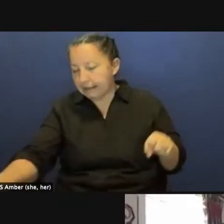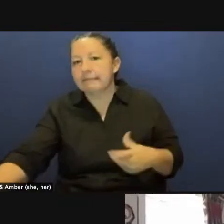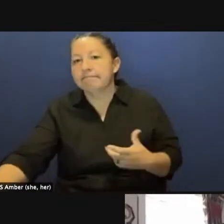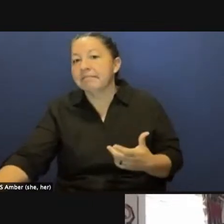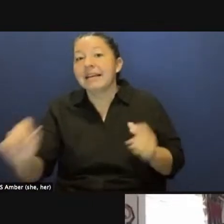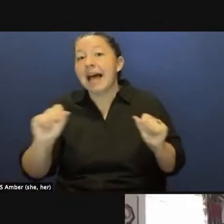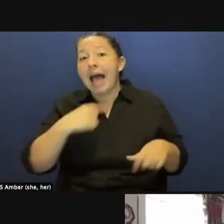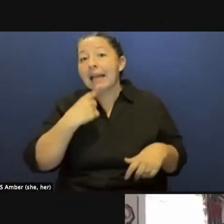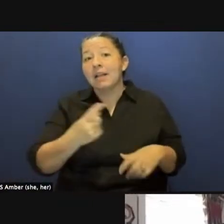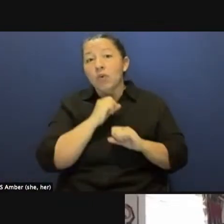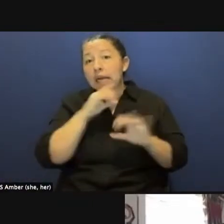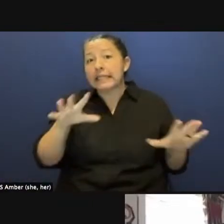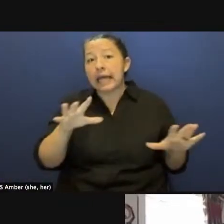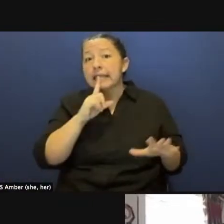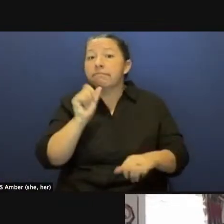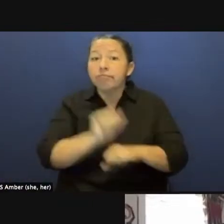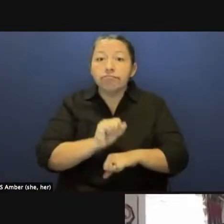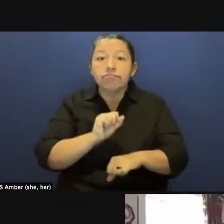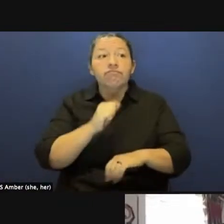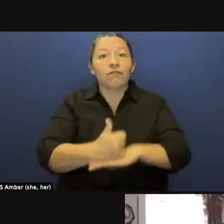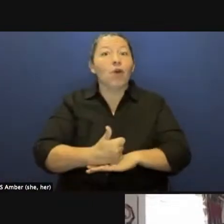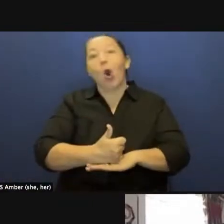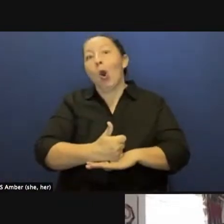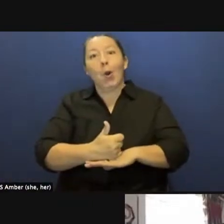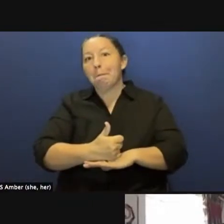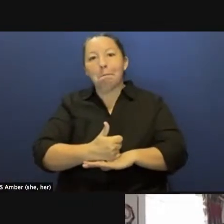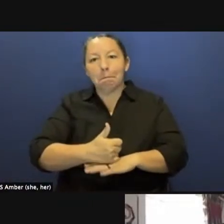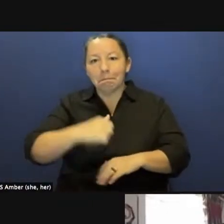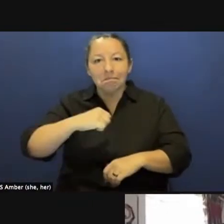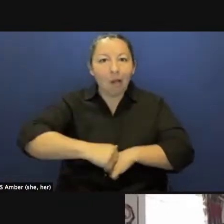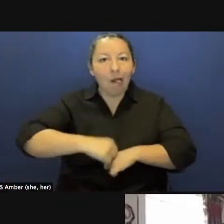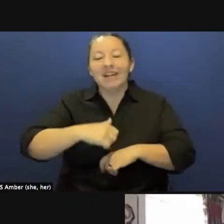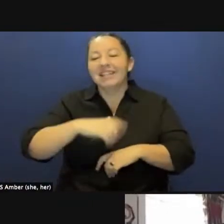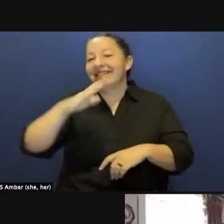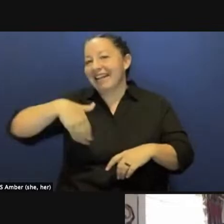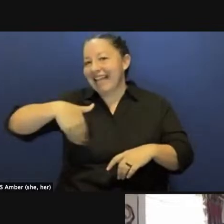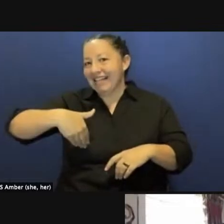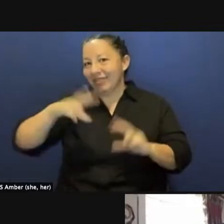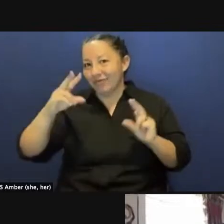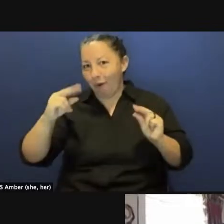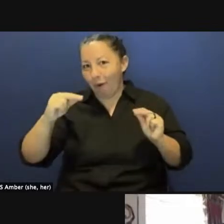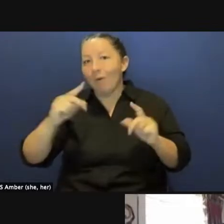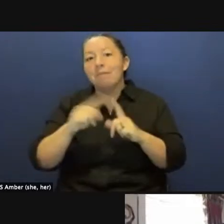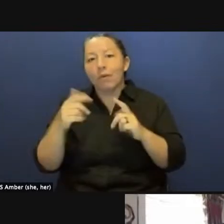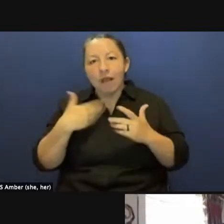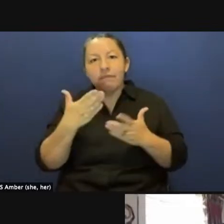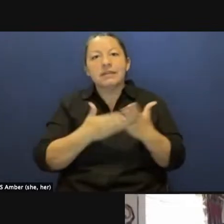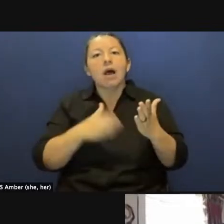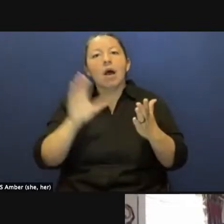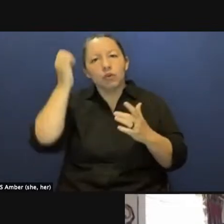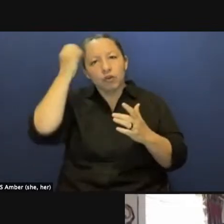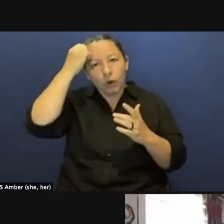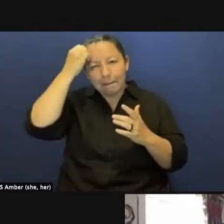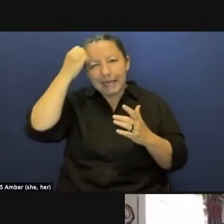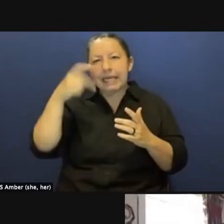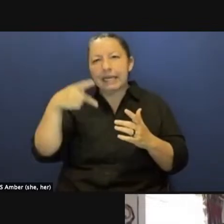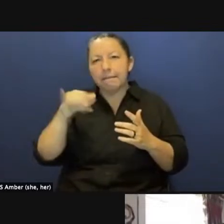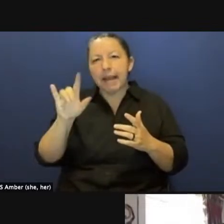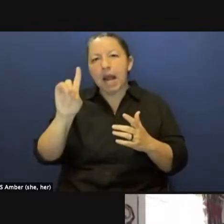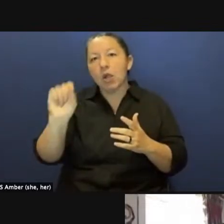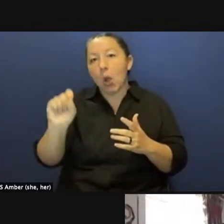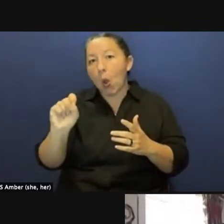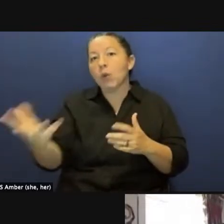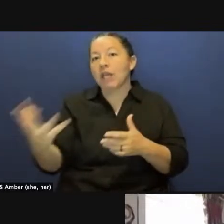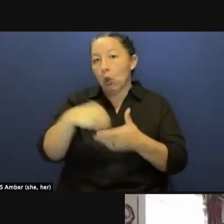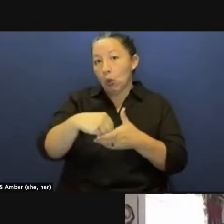nothing concrete has emerged yet, but there are some European payloads that may fly on